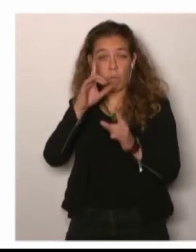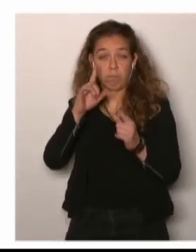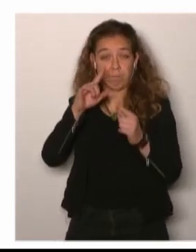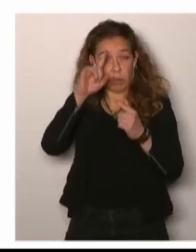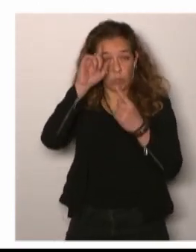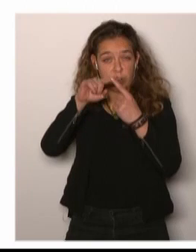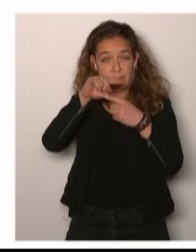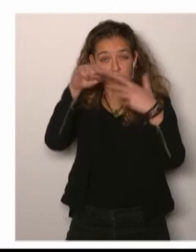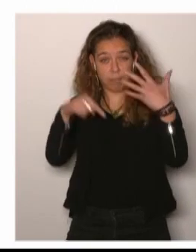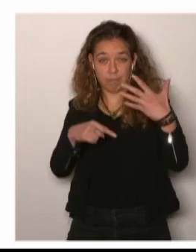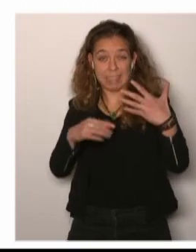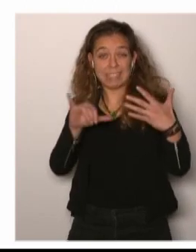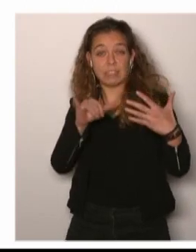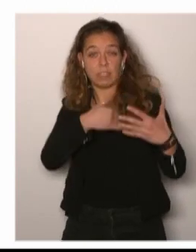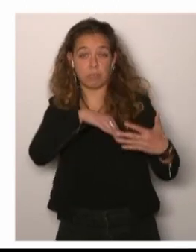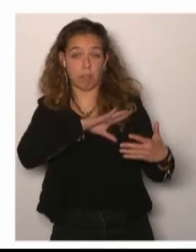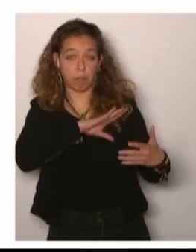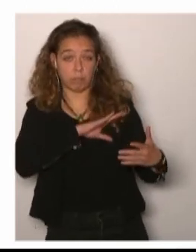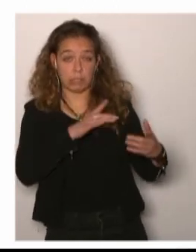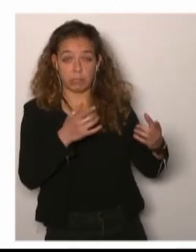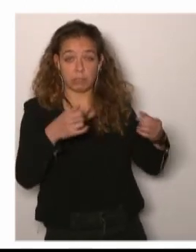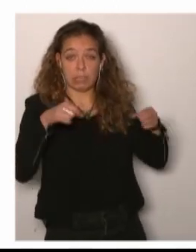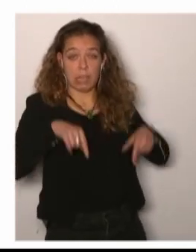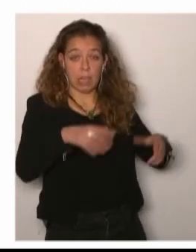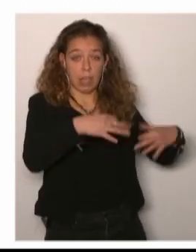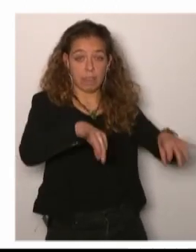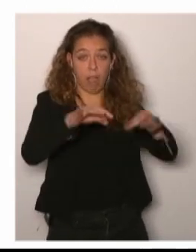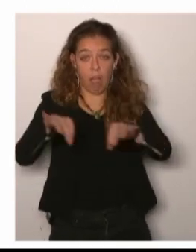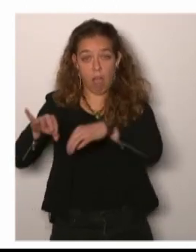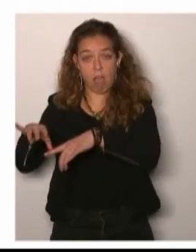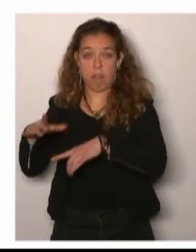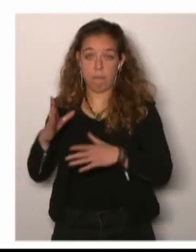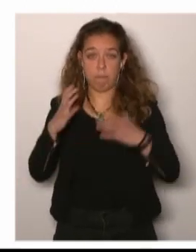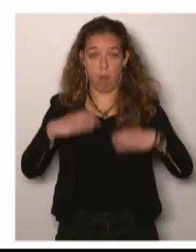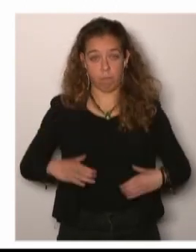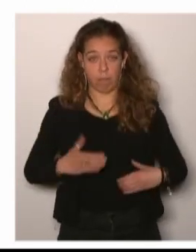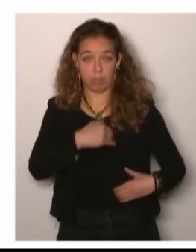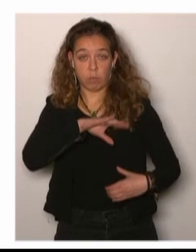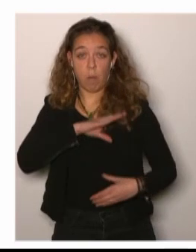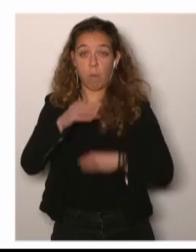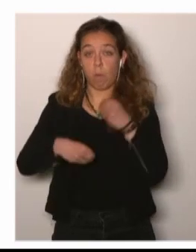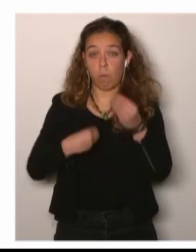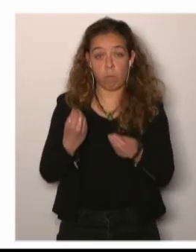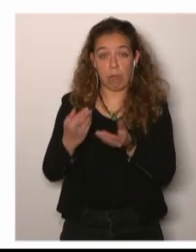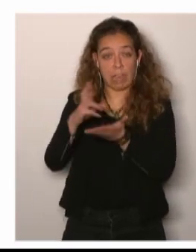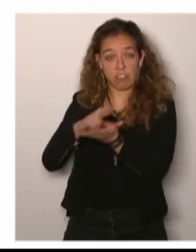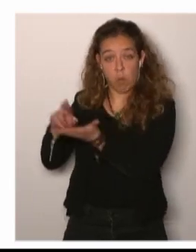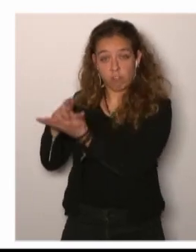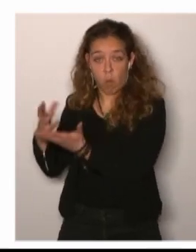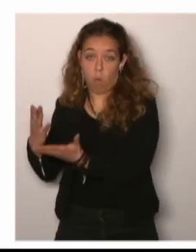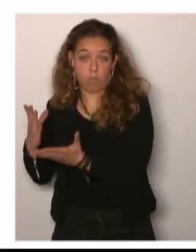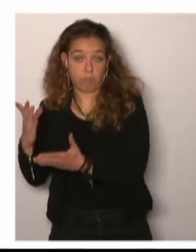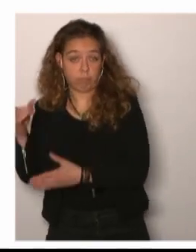responsibility of regions or even local actors. And therefore, achieving this goal will require their